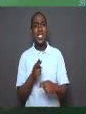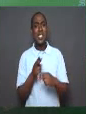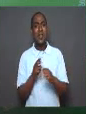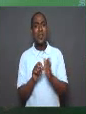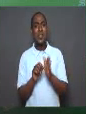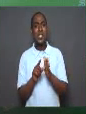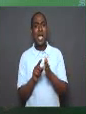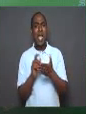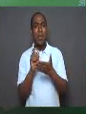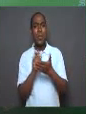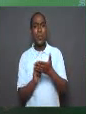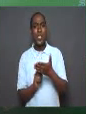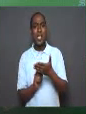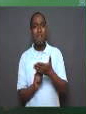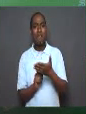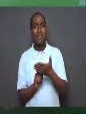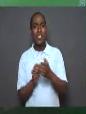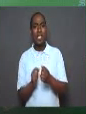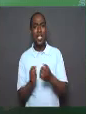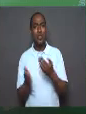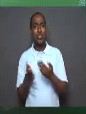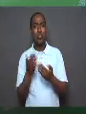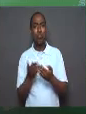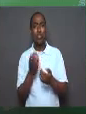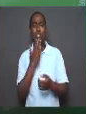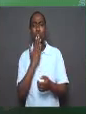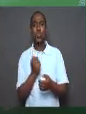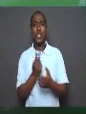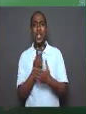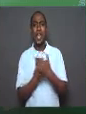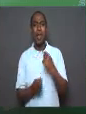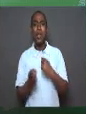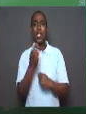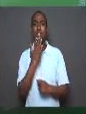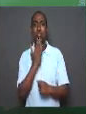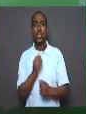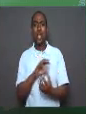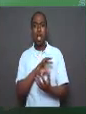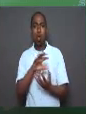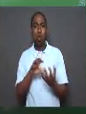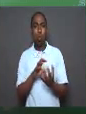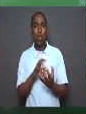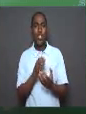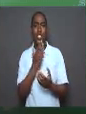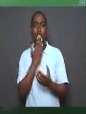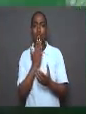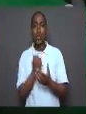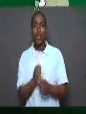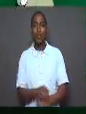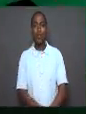example of a simple sugar, a double sugar, and a complex sugar?